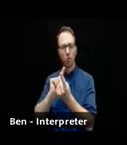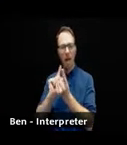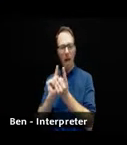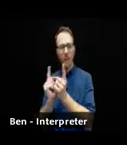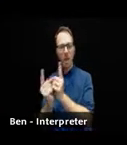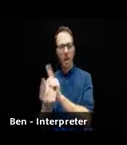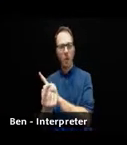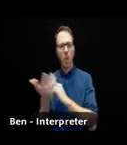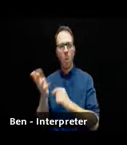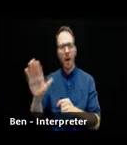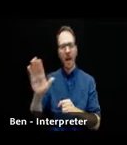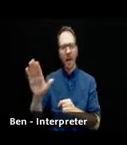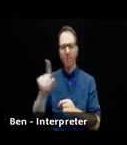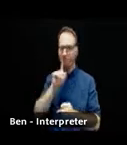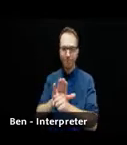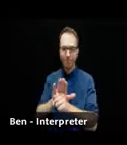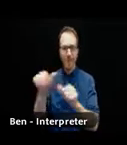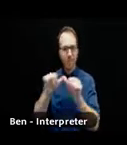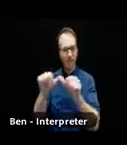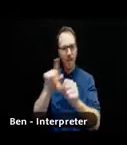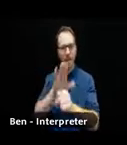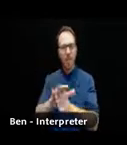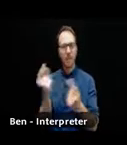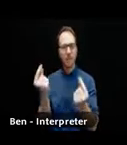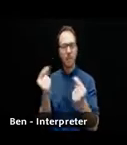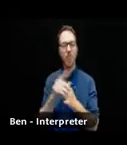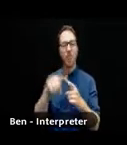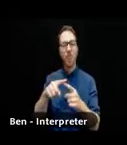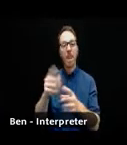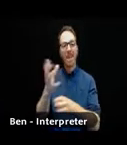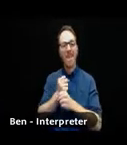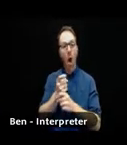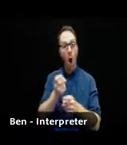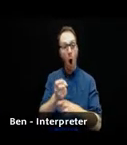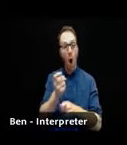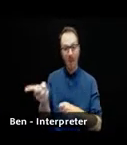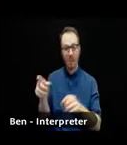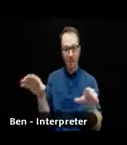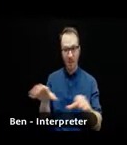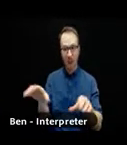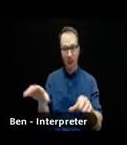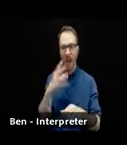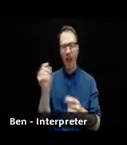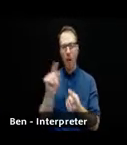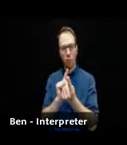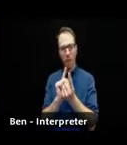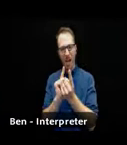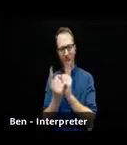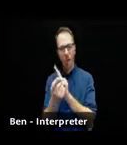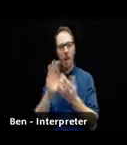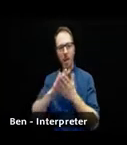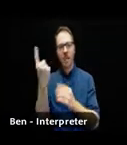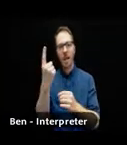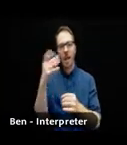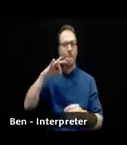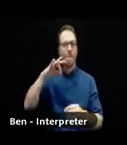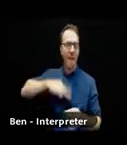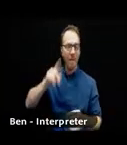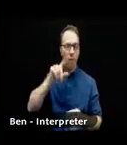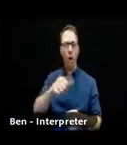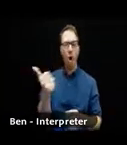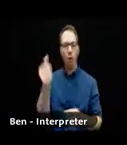what his commitment, his continued commitment is to taking the harms that he's done and transforming into something that can be of benefit to other